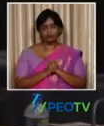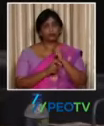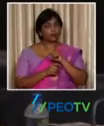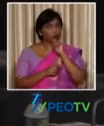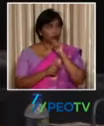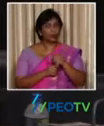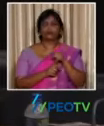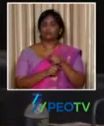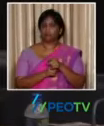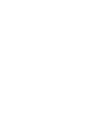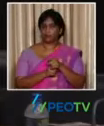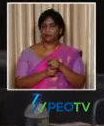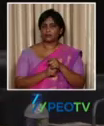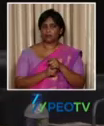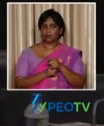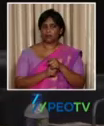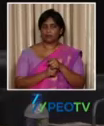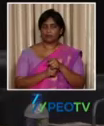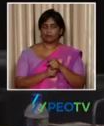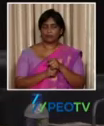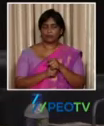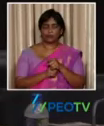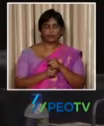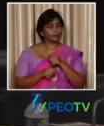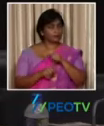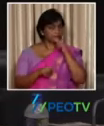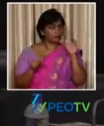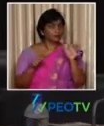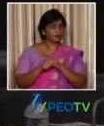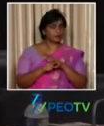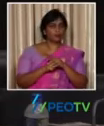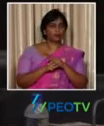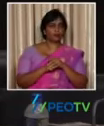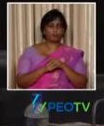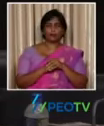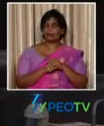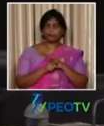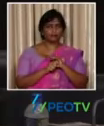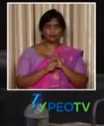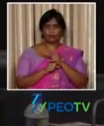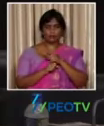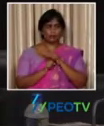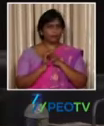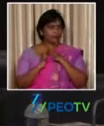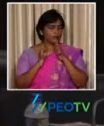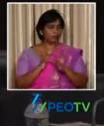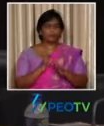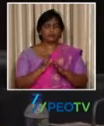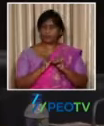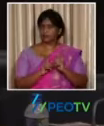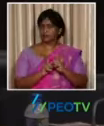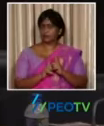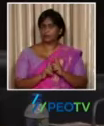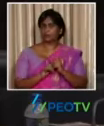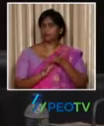archaic piece of legislation. Right? It is draconian. It violates the basic principles